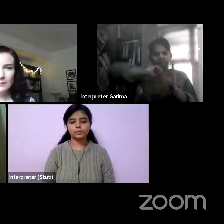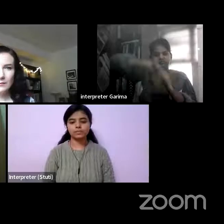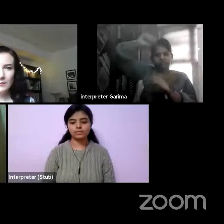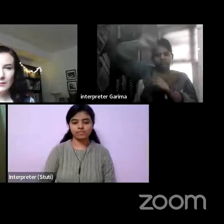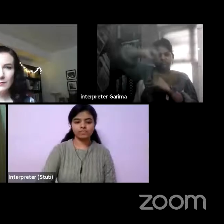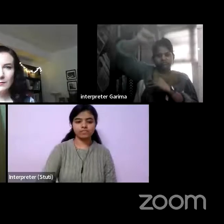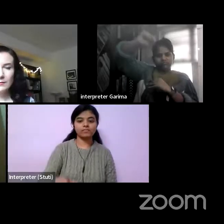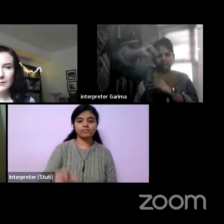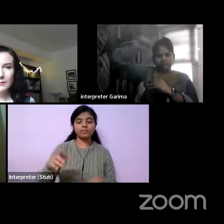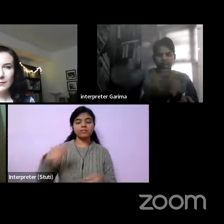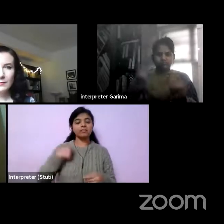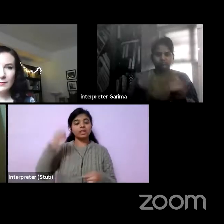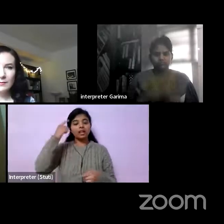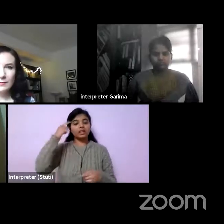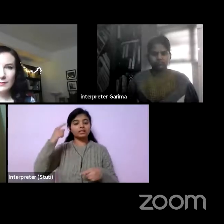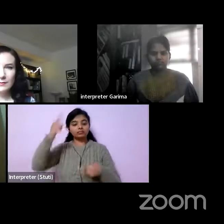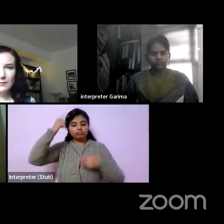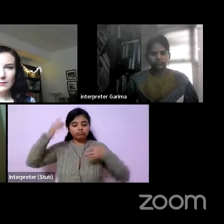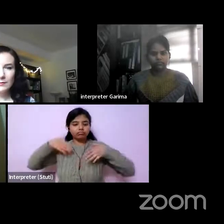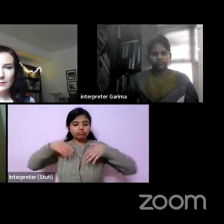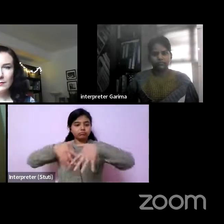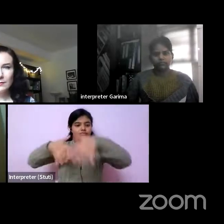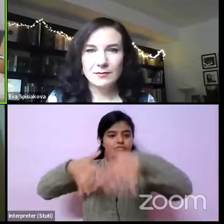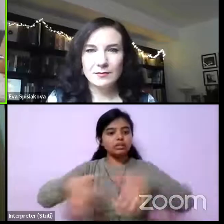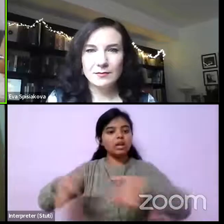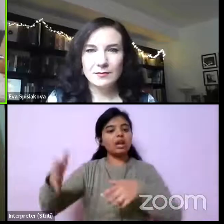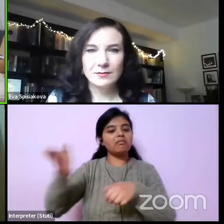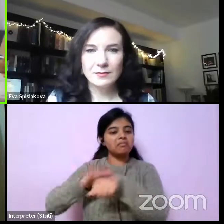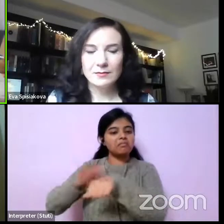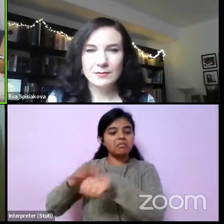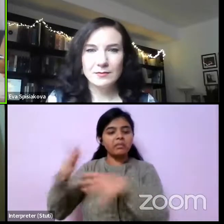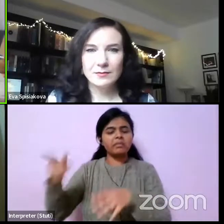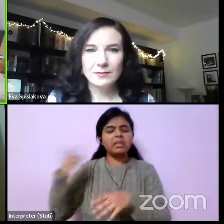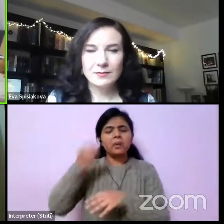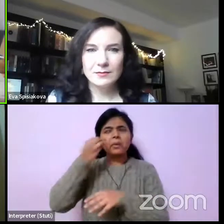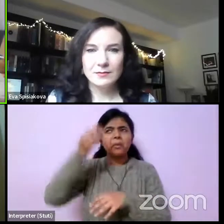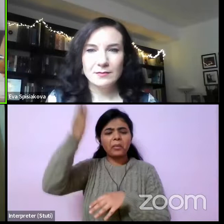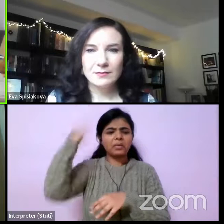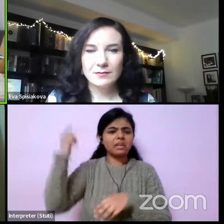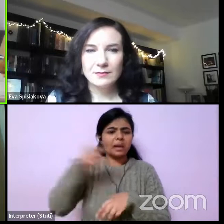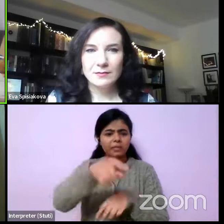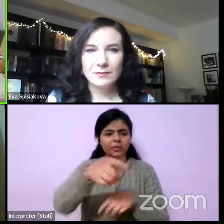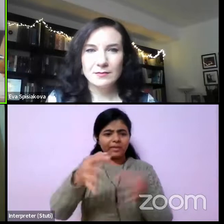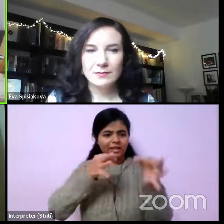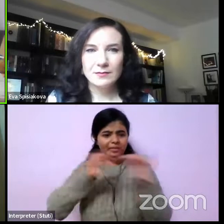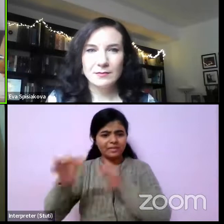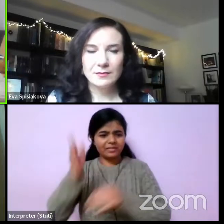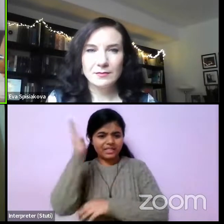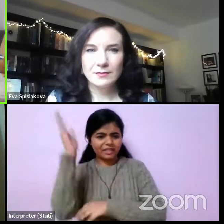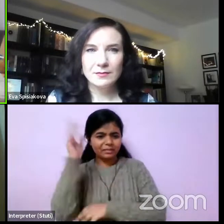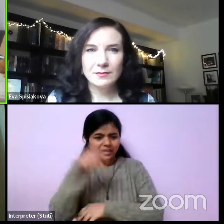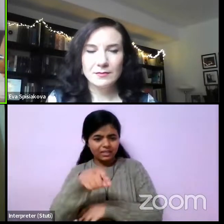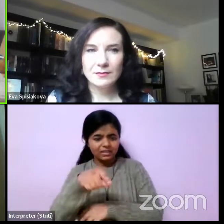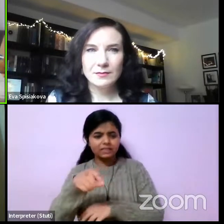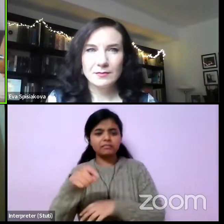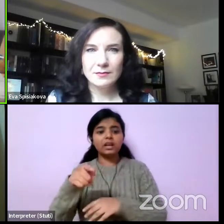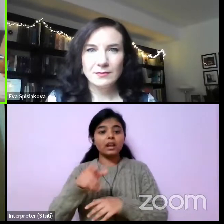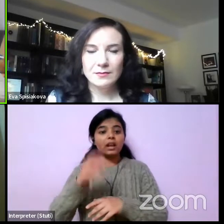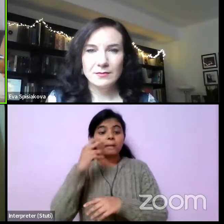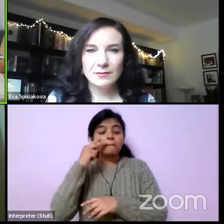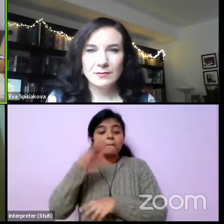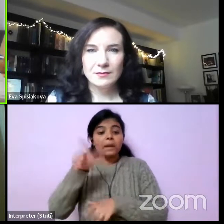visibility increases, I think. So in that kind of a scenario, Boopathi, when you talk about these blind